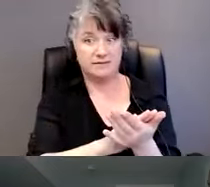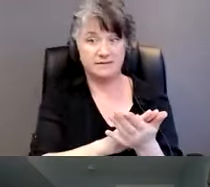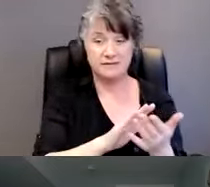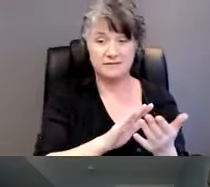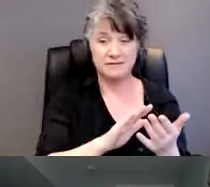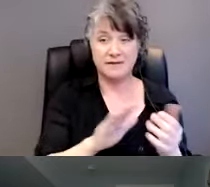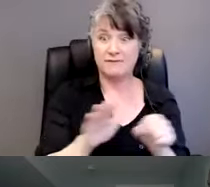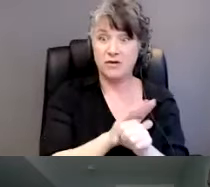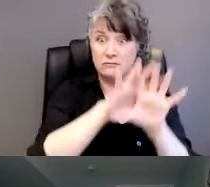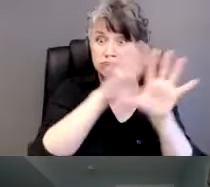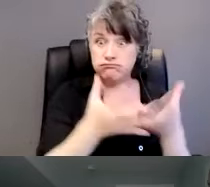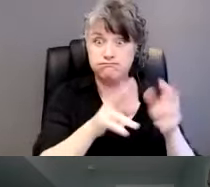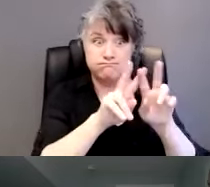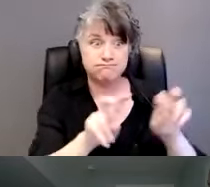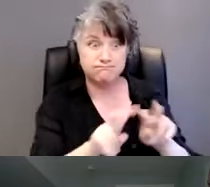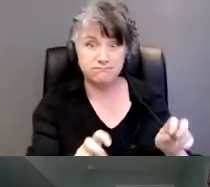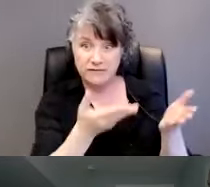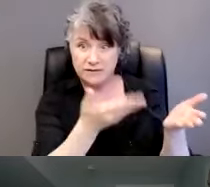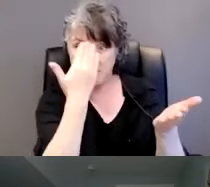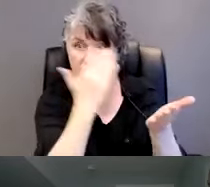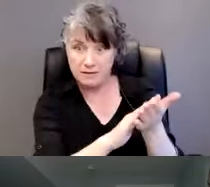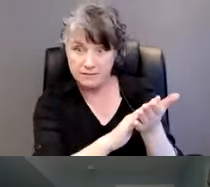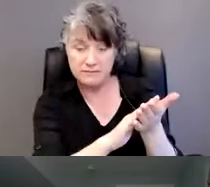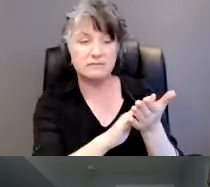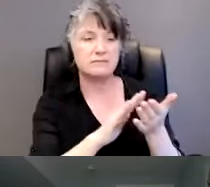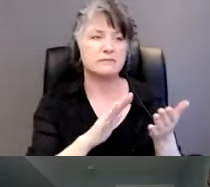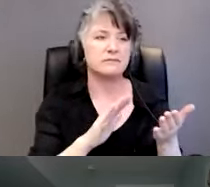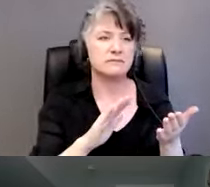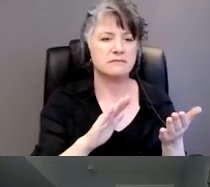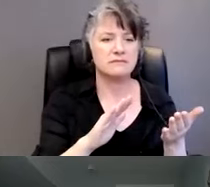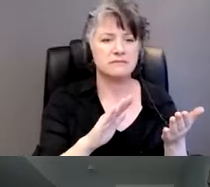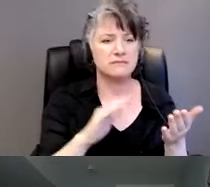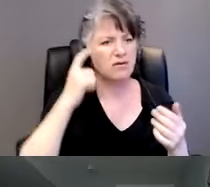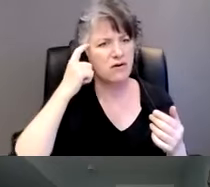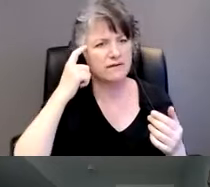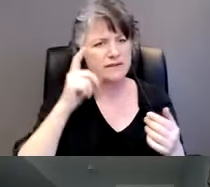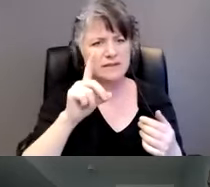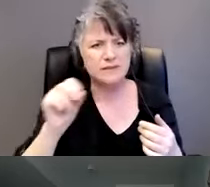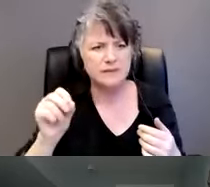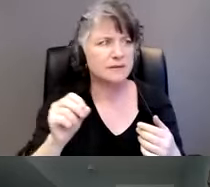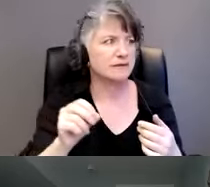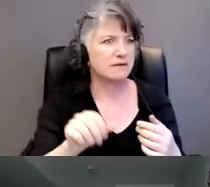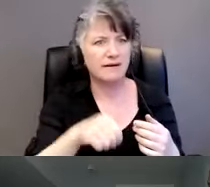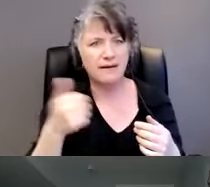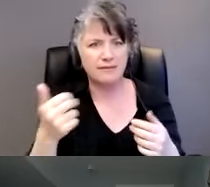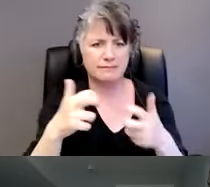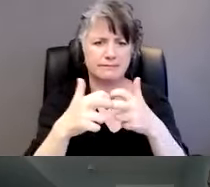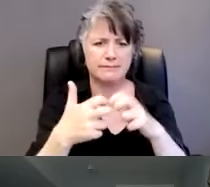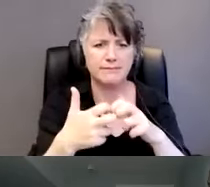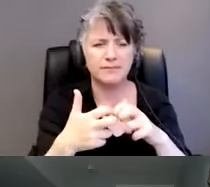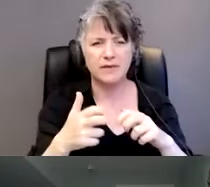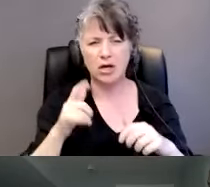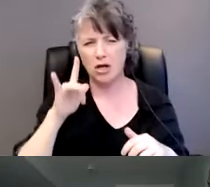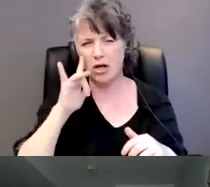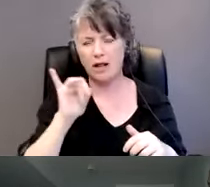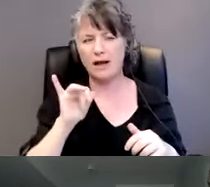a fulsome assessment of him and assessing him for any cognitive disorders or any other conditions. But there's some hint that's